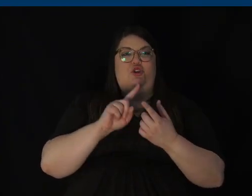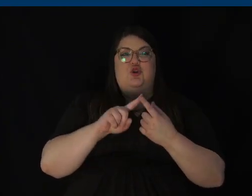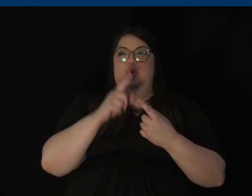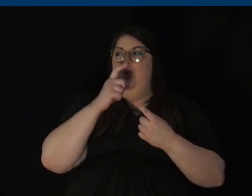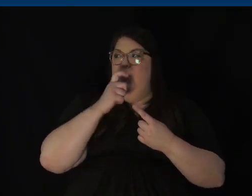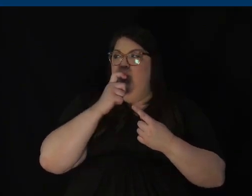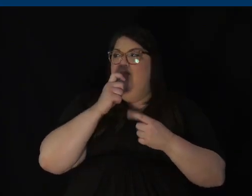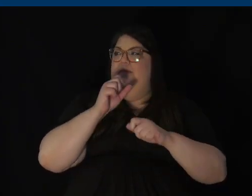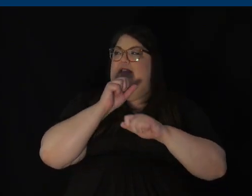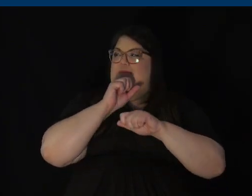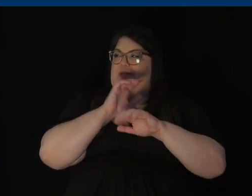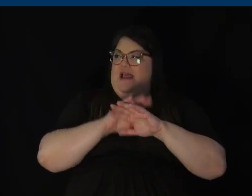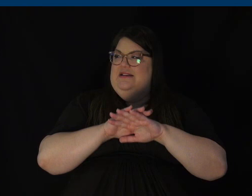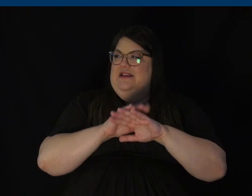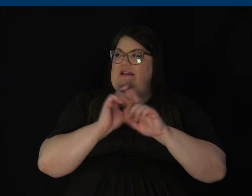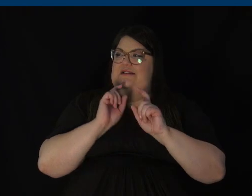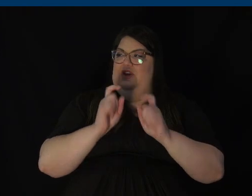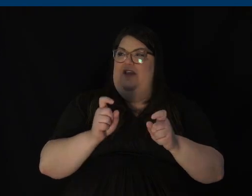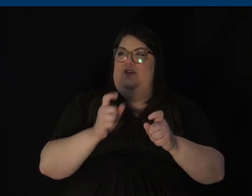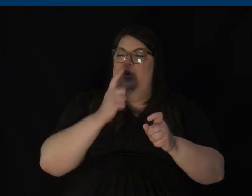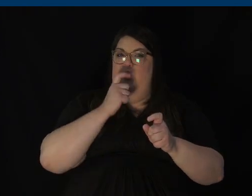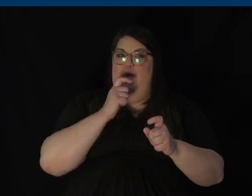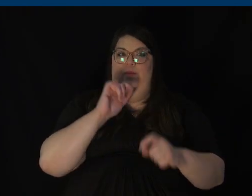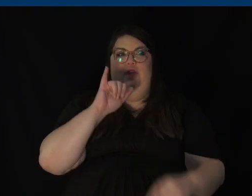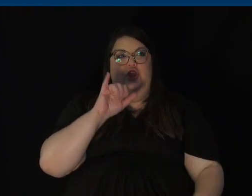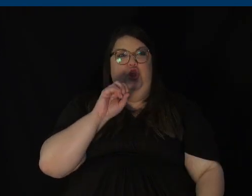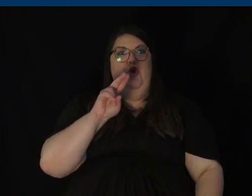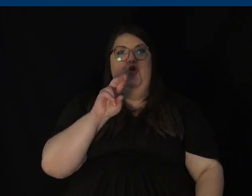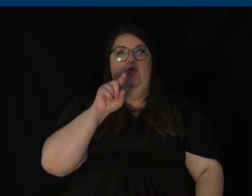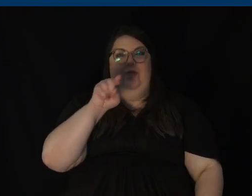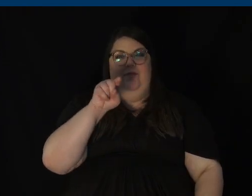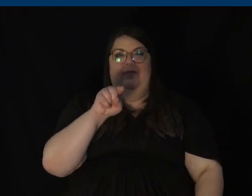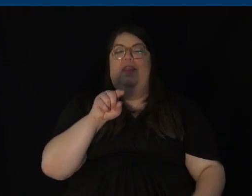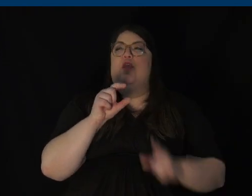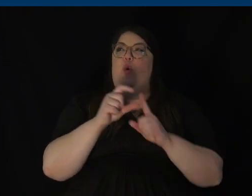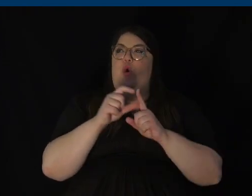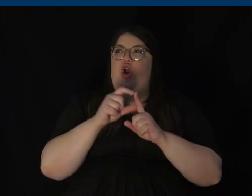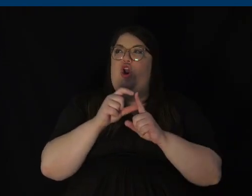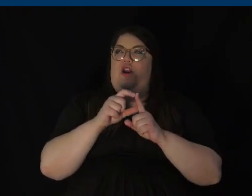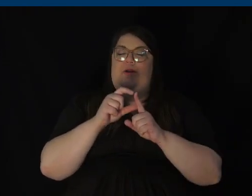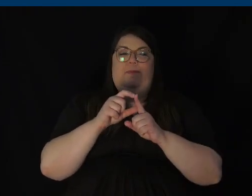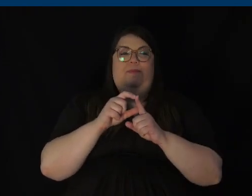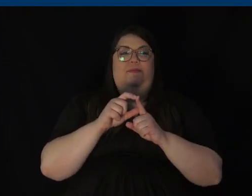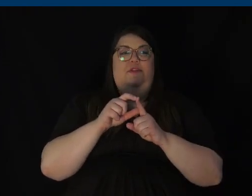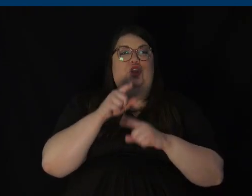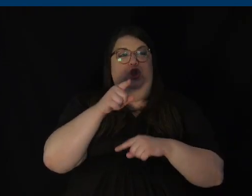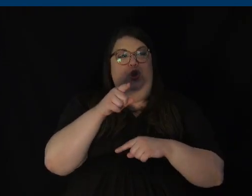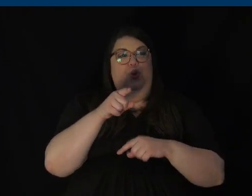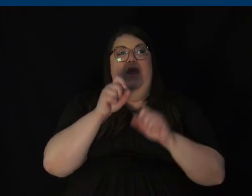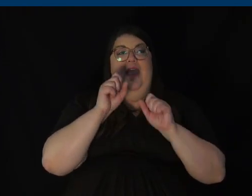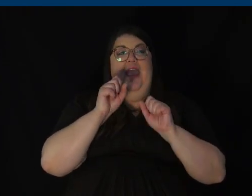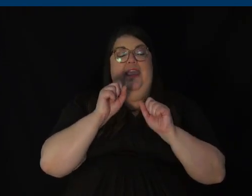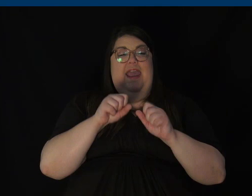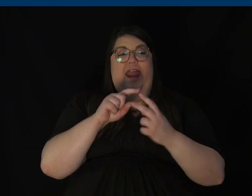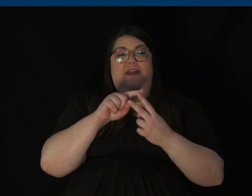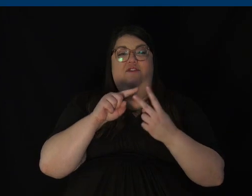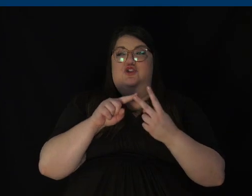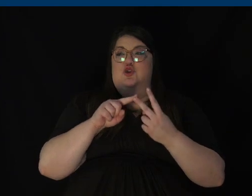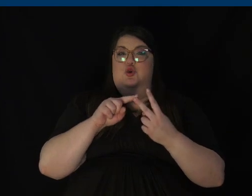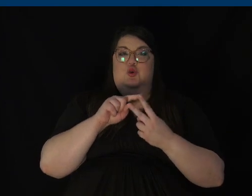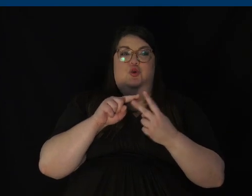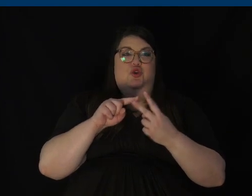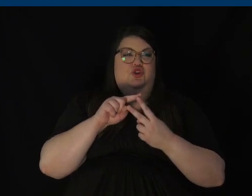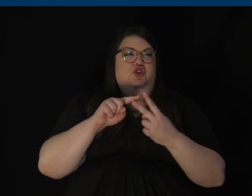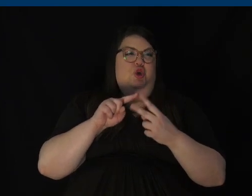these blessings belong. The word you can have two different meanings. It can be like right now